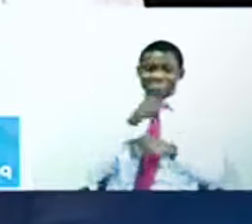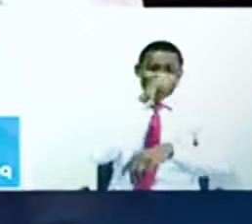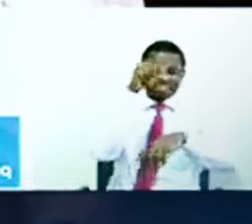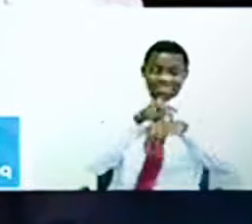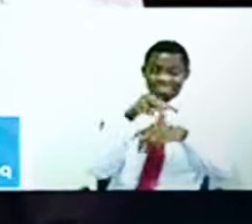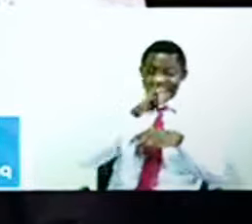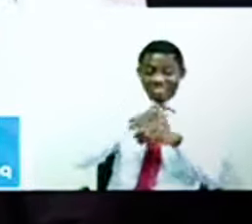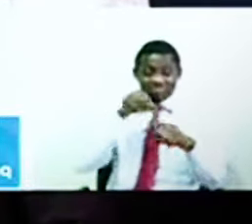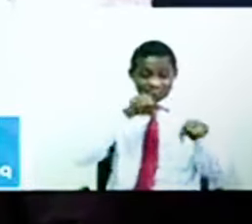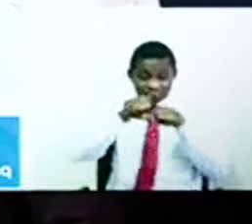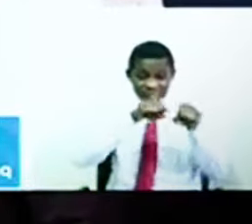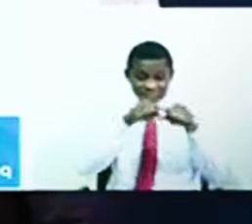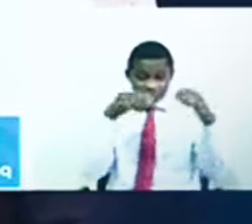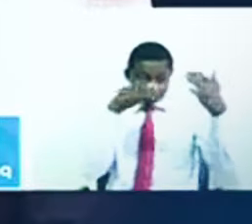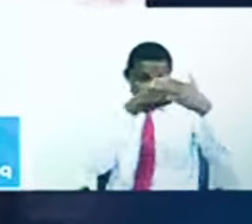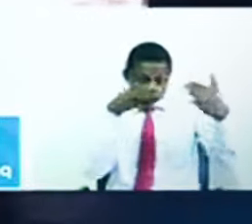us.